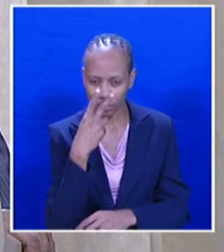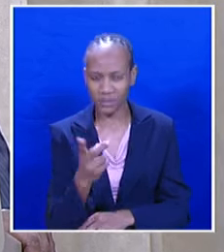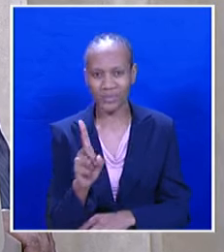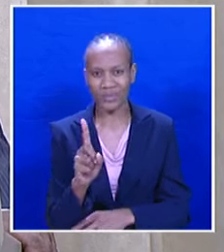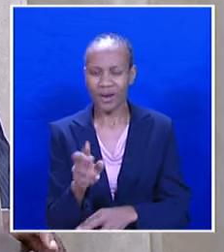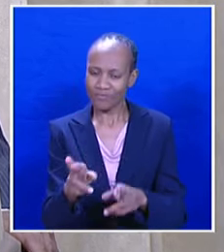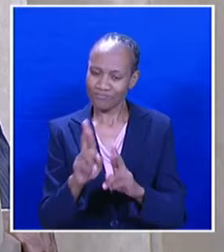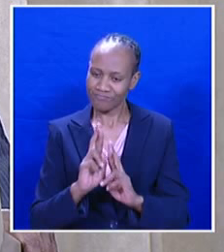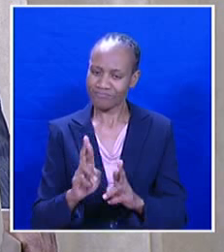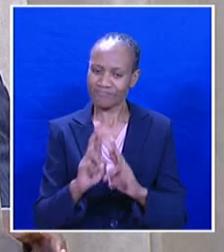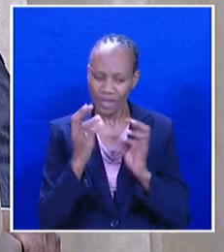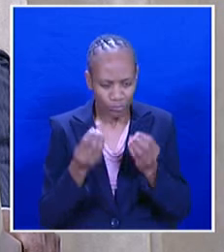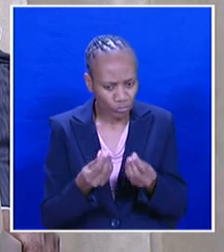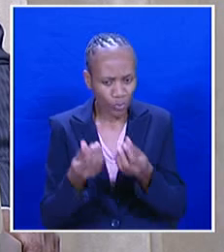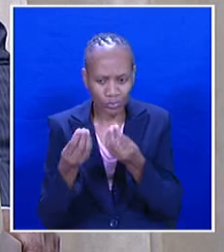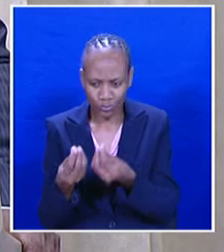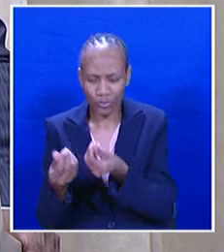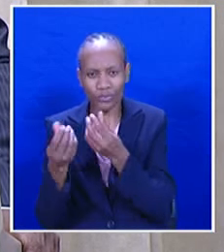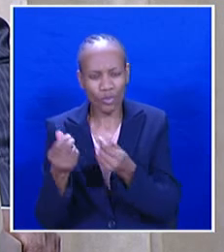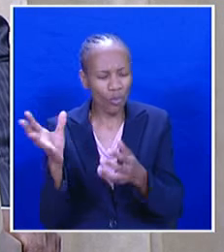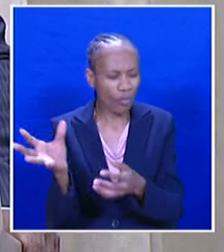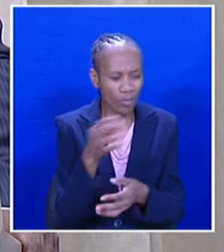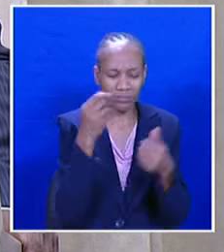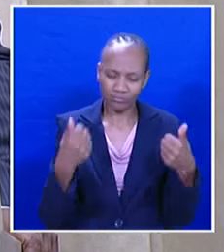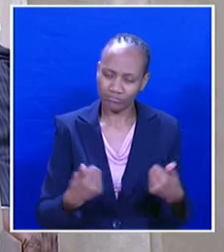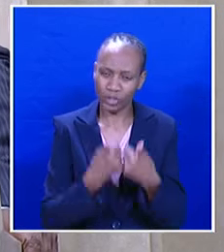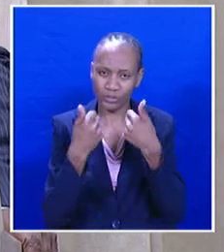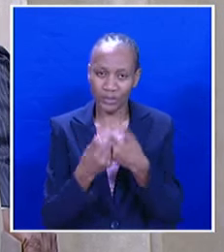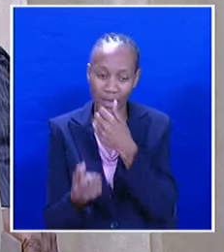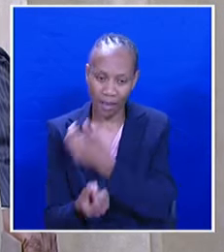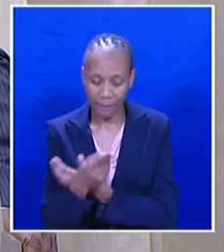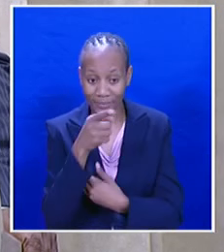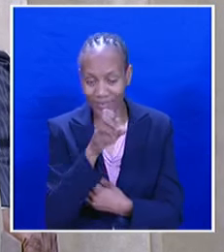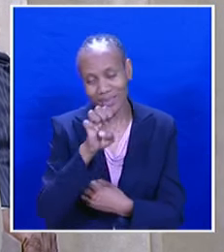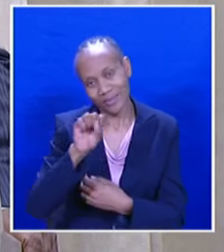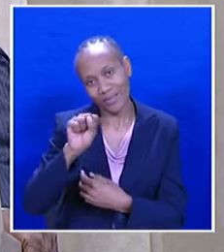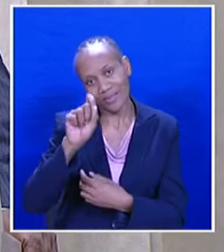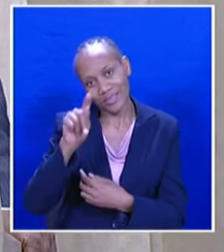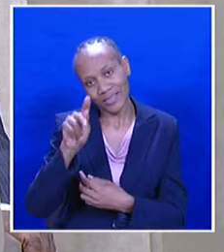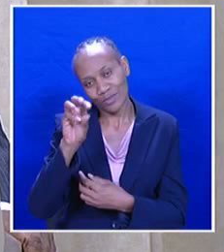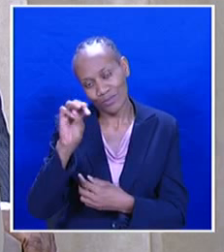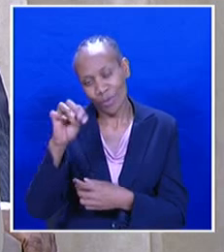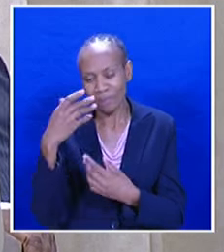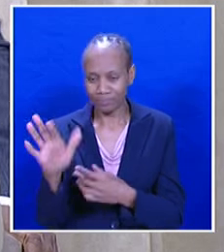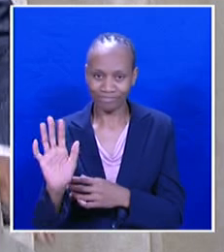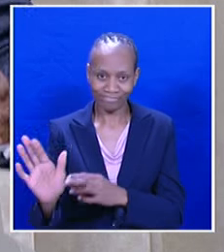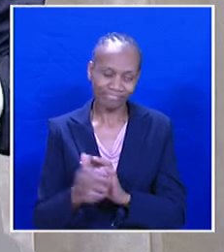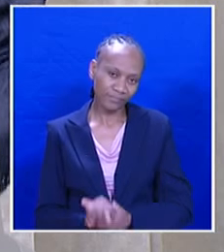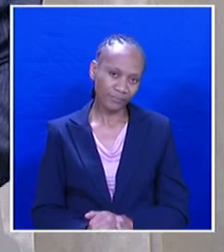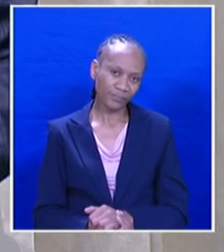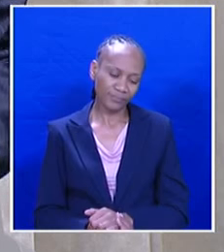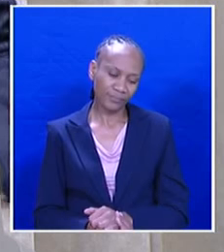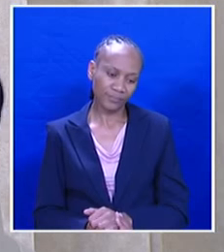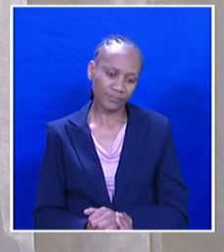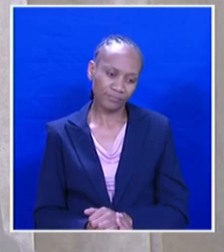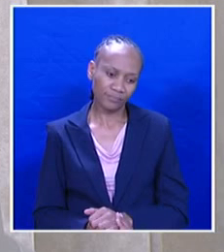solutions to the challenges of leadership that we also face. But having said that, the issues that I